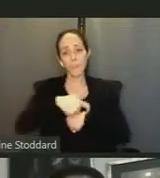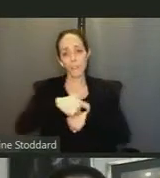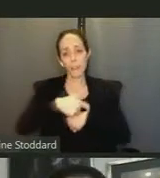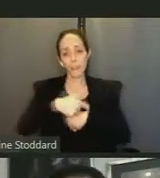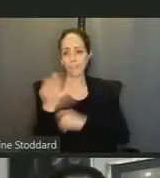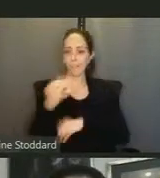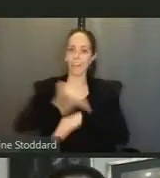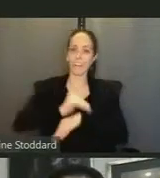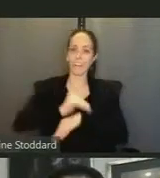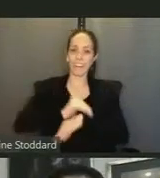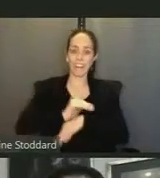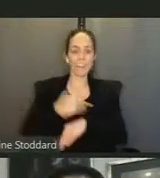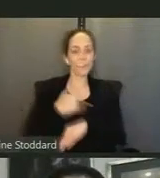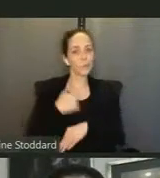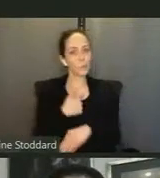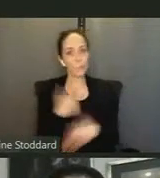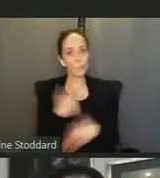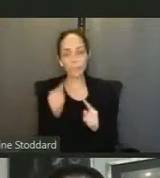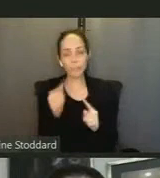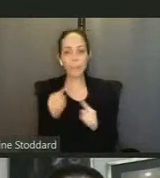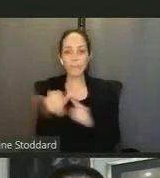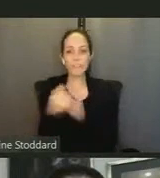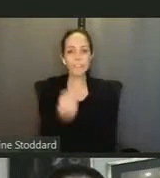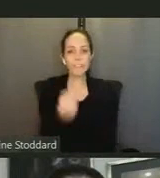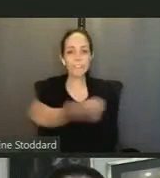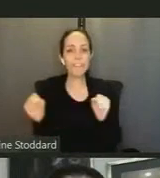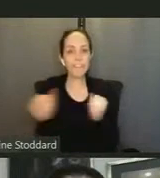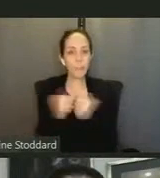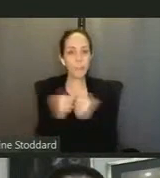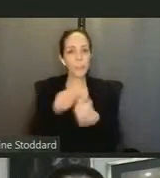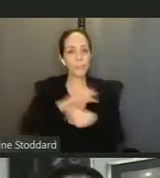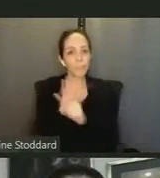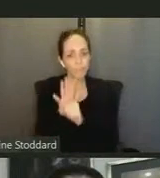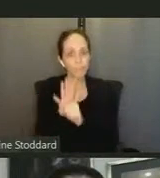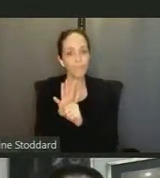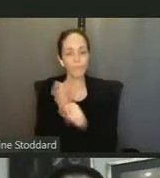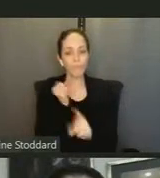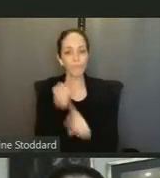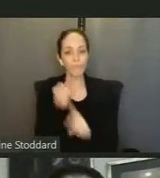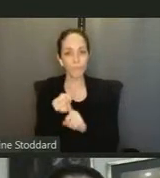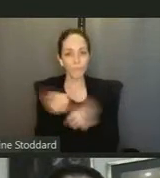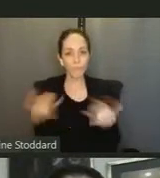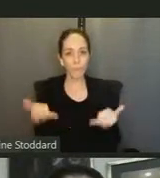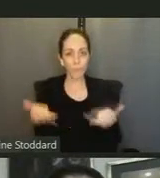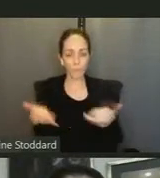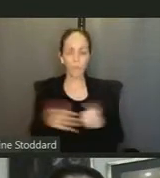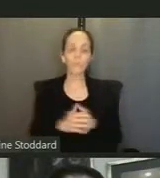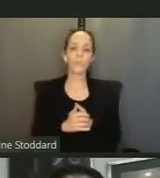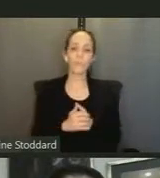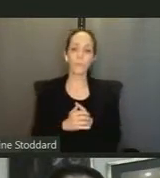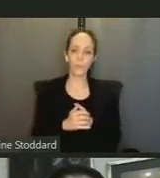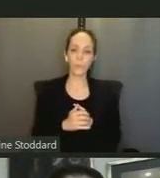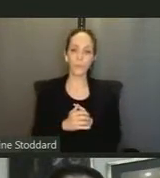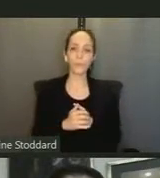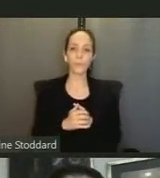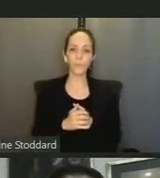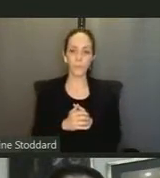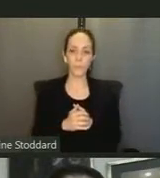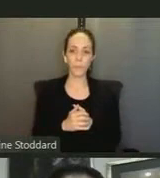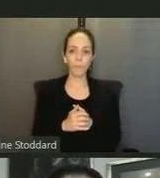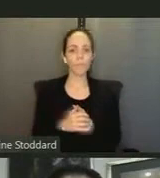to try to stay safe amidst a global pandemic. I'm happy we're all here tonight engaging in this intentional conversation and sharing